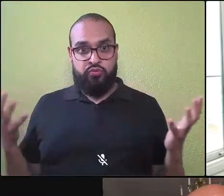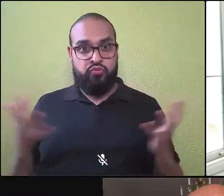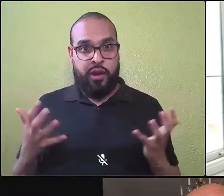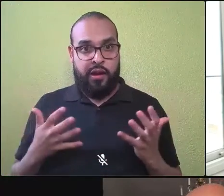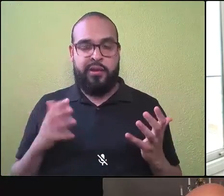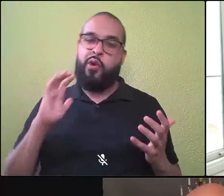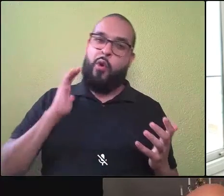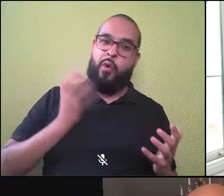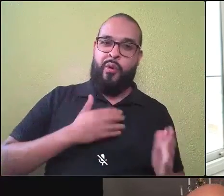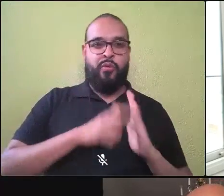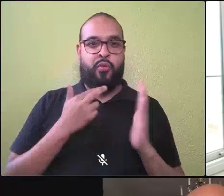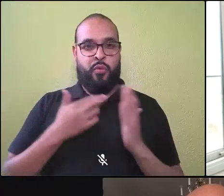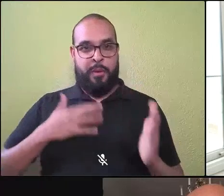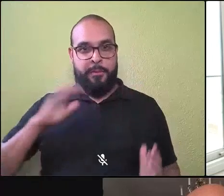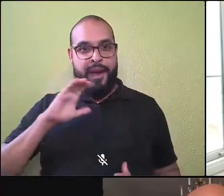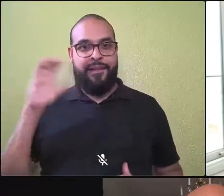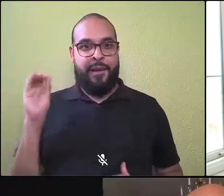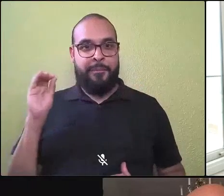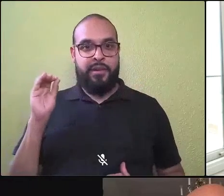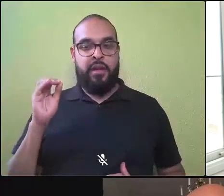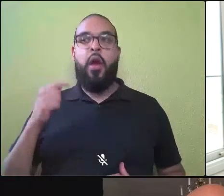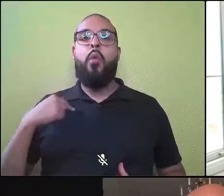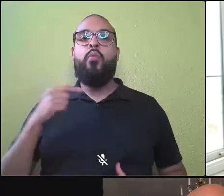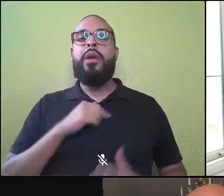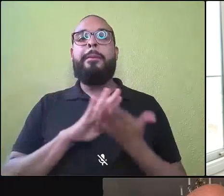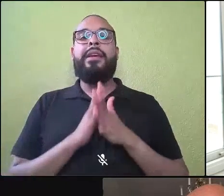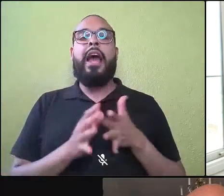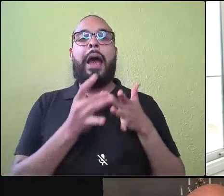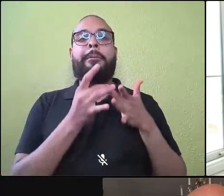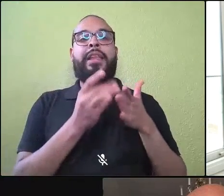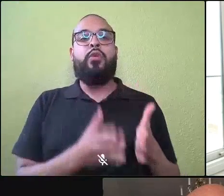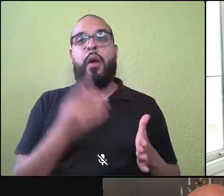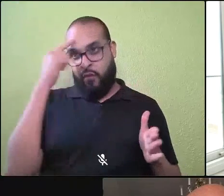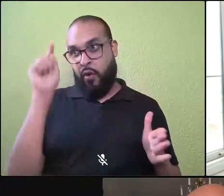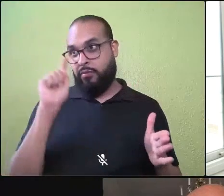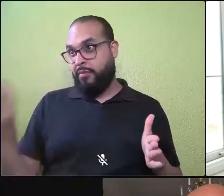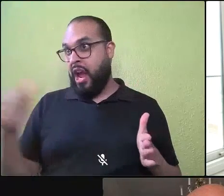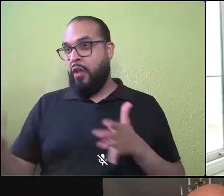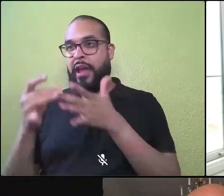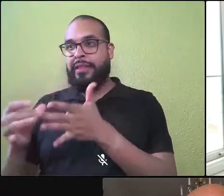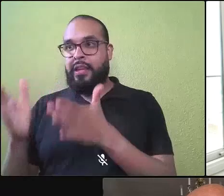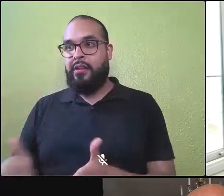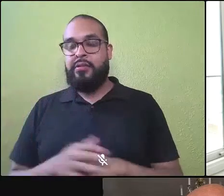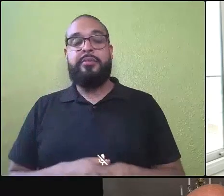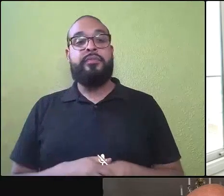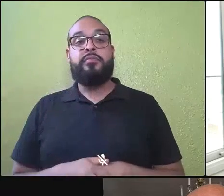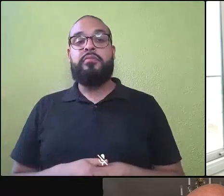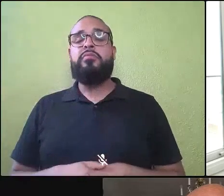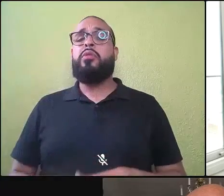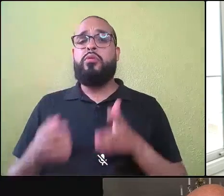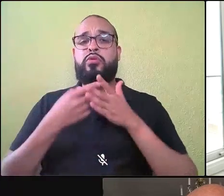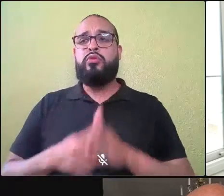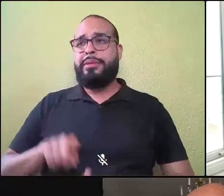as CEOs. So being a little bit proactive and saying, hey, how, as a CEO of your own company, how are you handling these